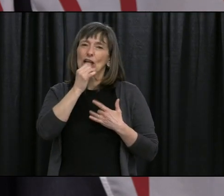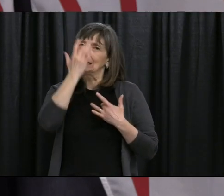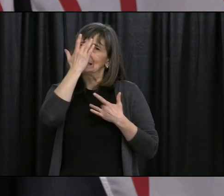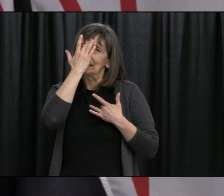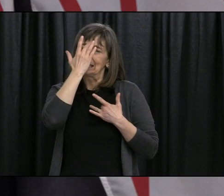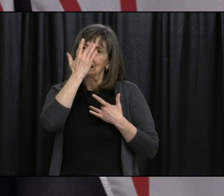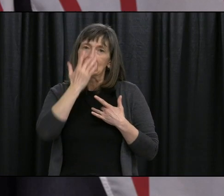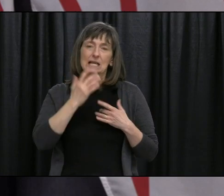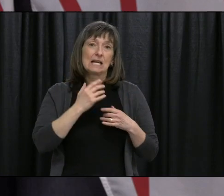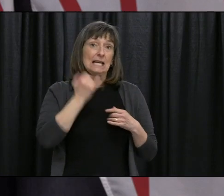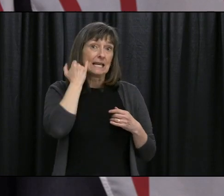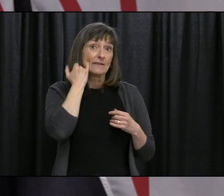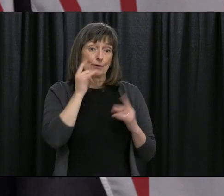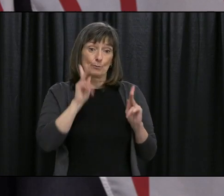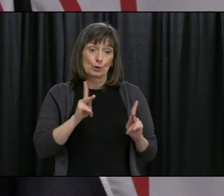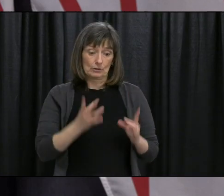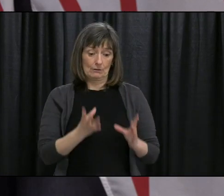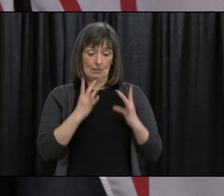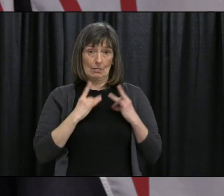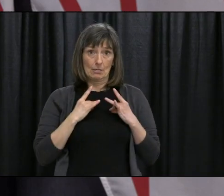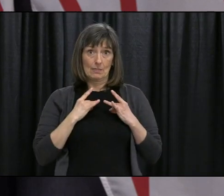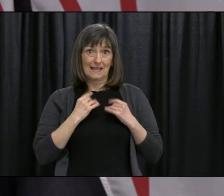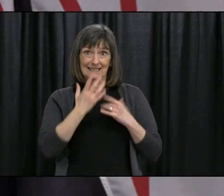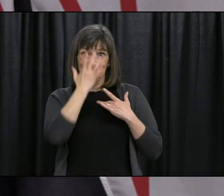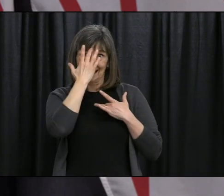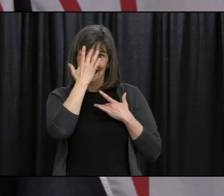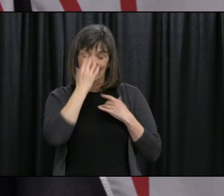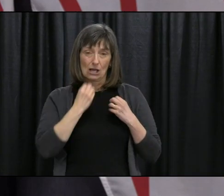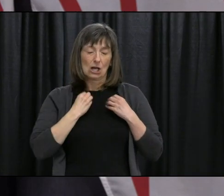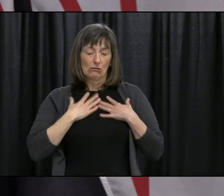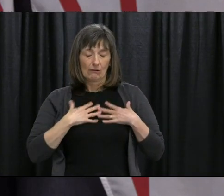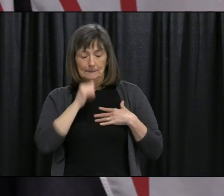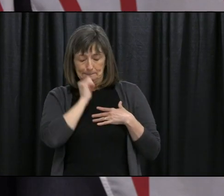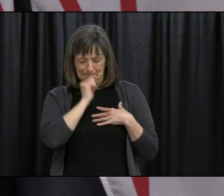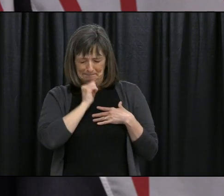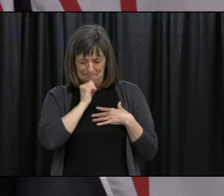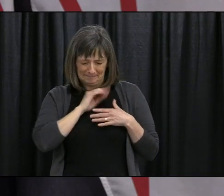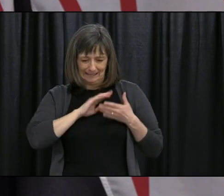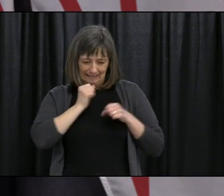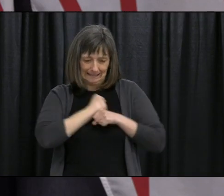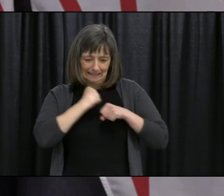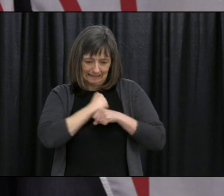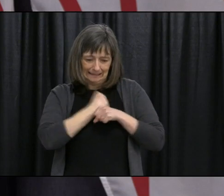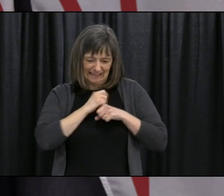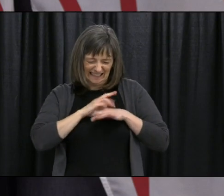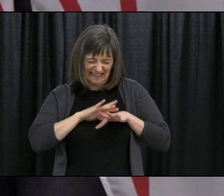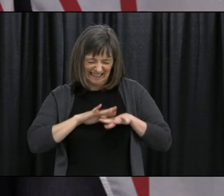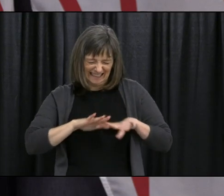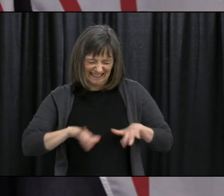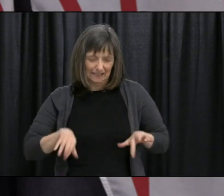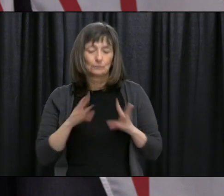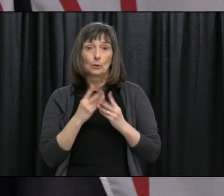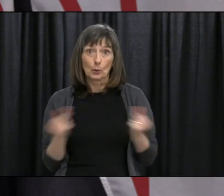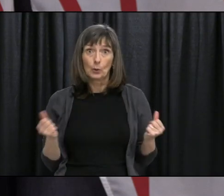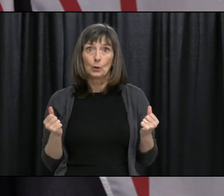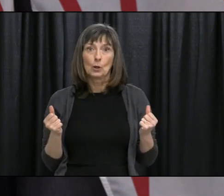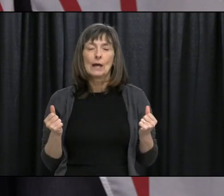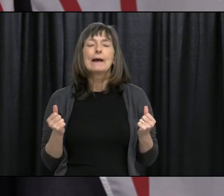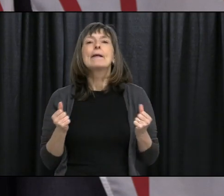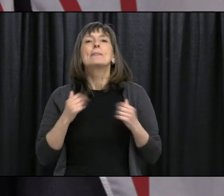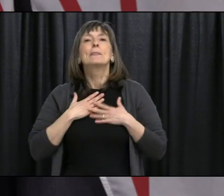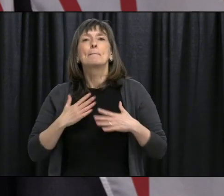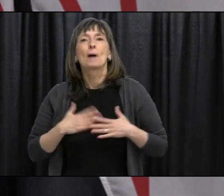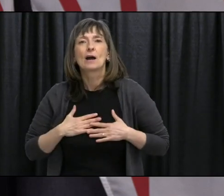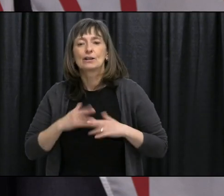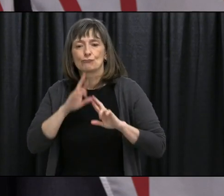to an actual, it's a complication of the virus, I suppose, as opposed to a symptom